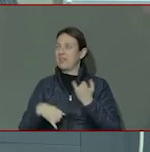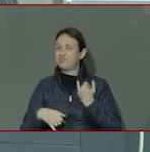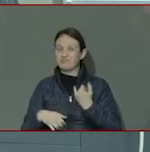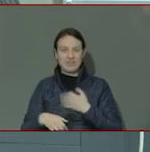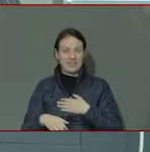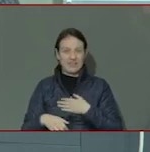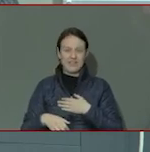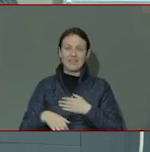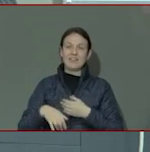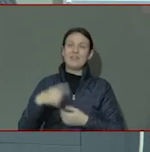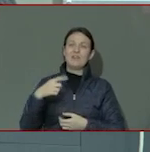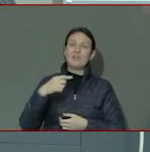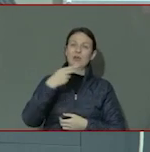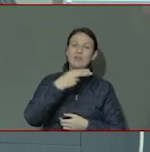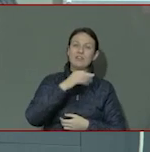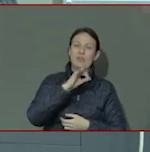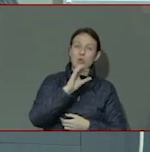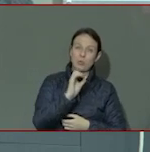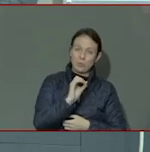hydronium ions,